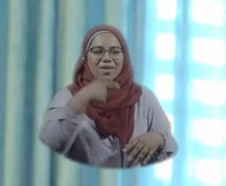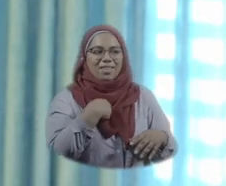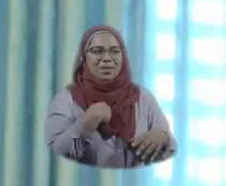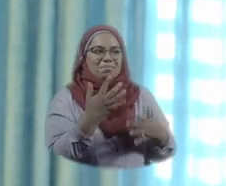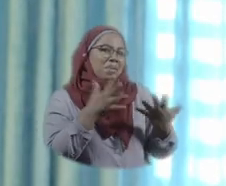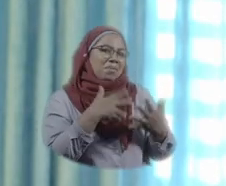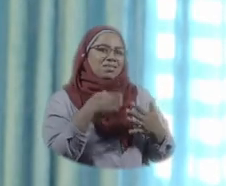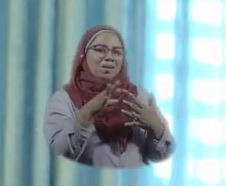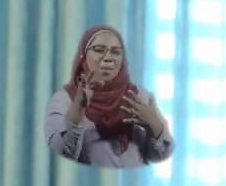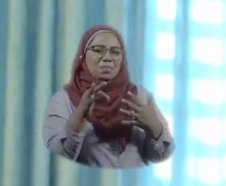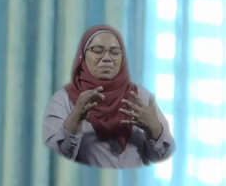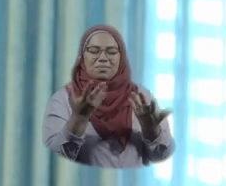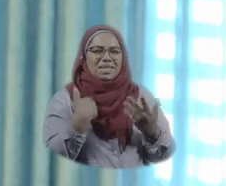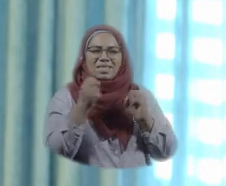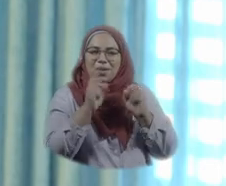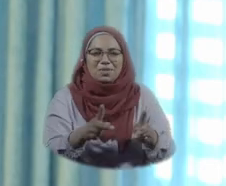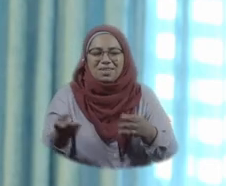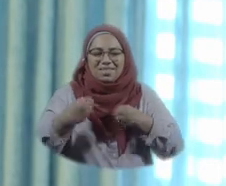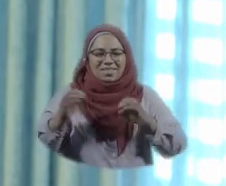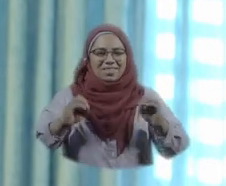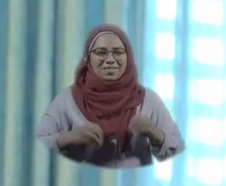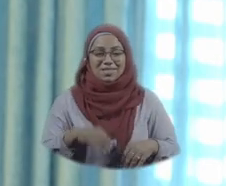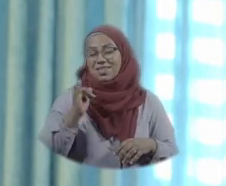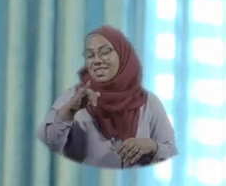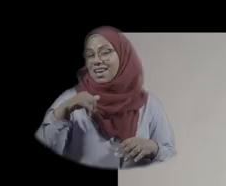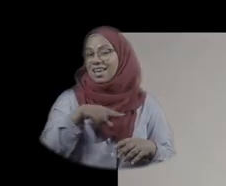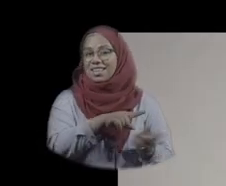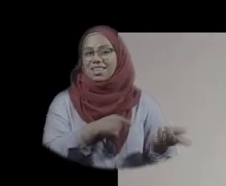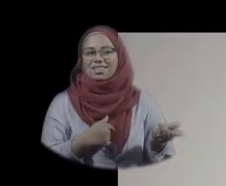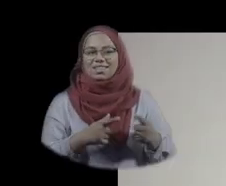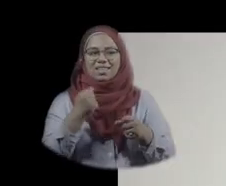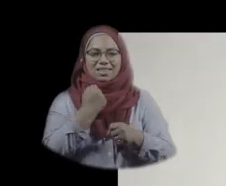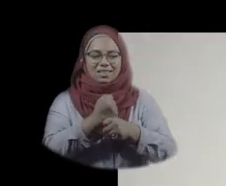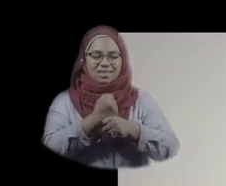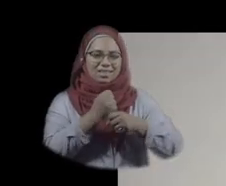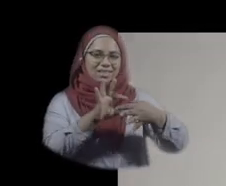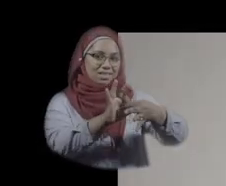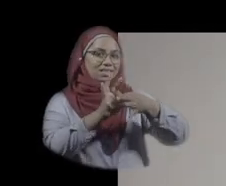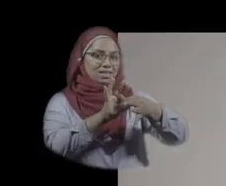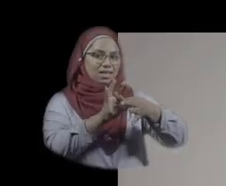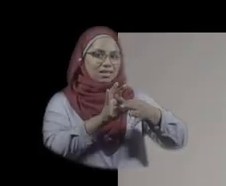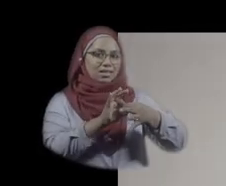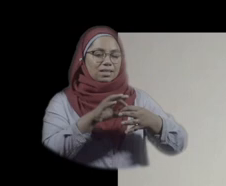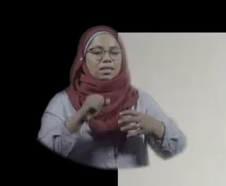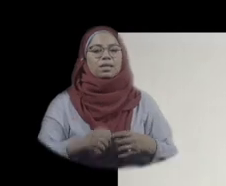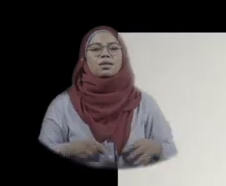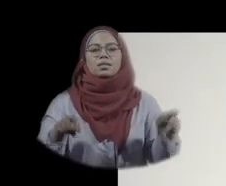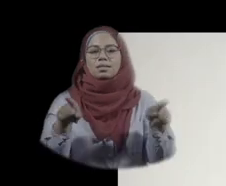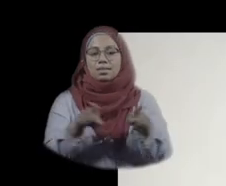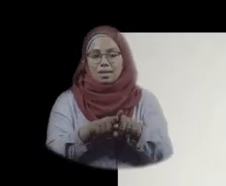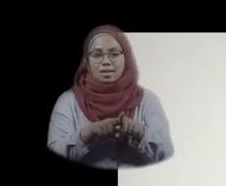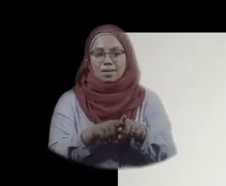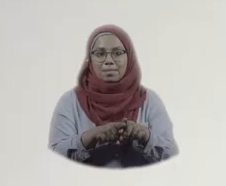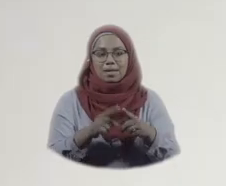known Raufath, I don't think I would have gotten the opportunity. So, yeah, I feel like in terms of that,